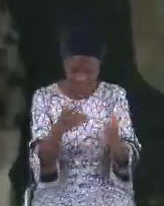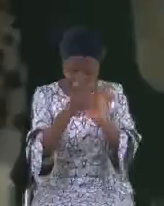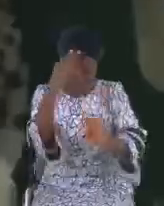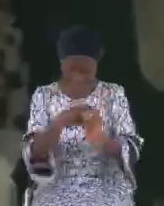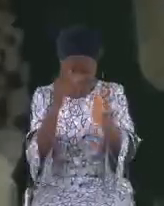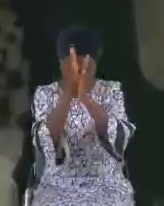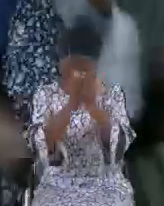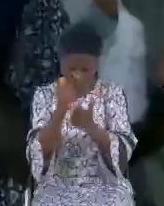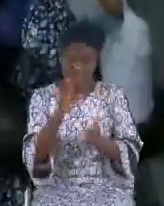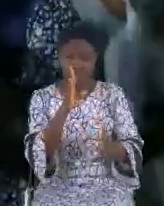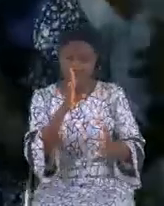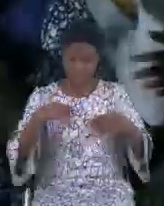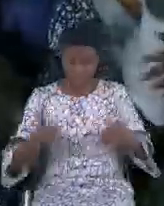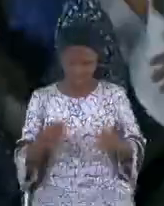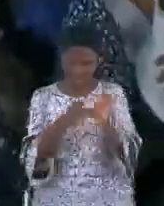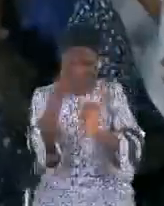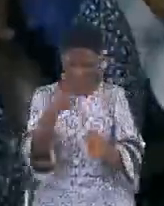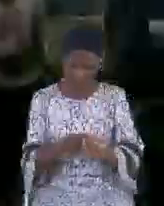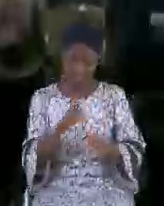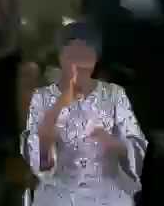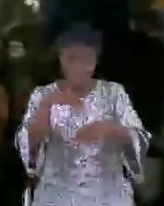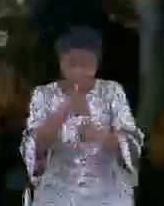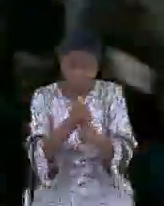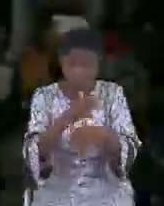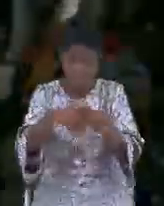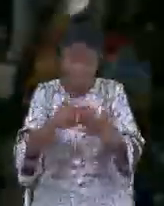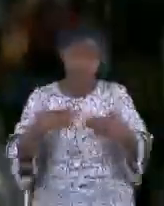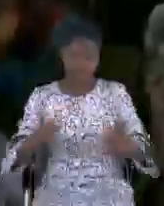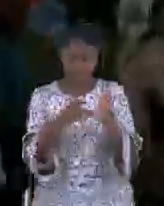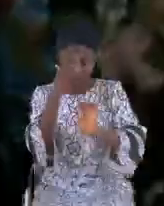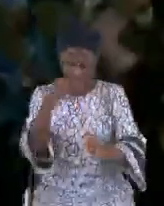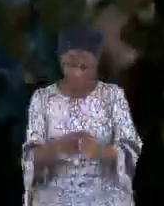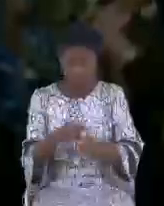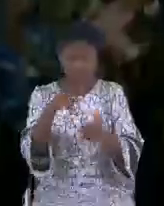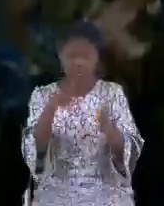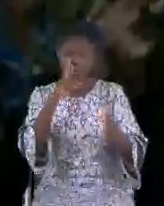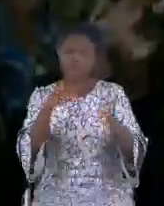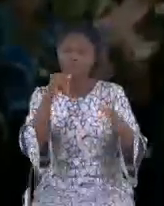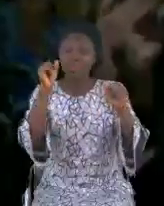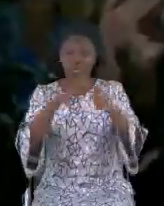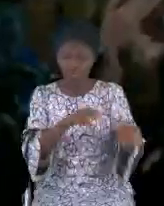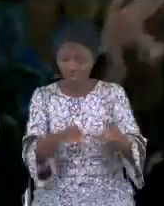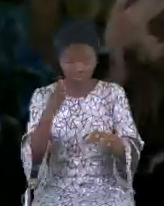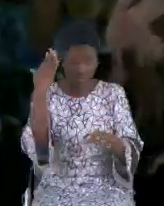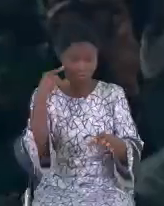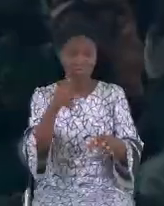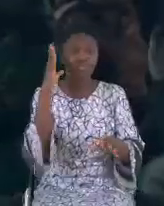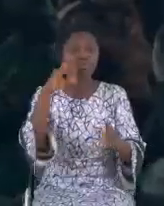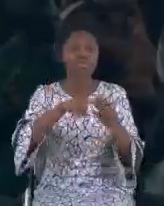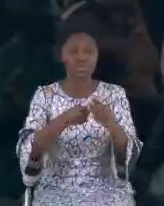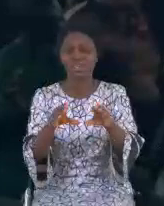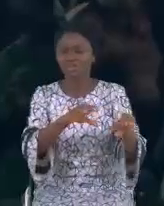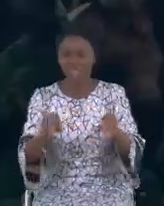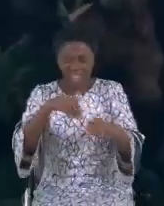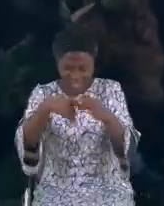Be healed. Be made whole. And what you are not able to do before, you will do in the strength